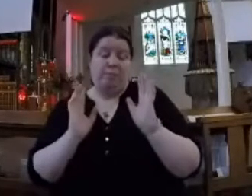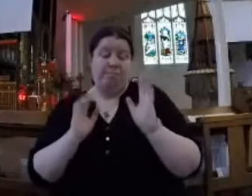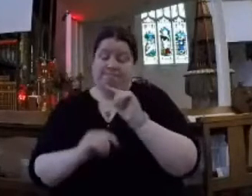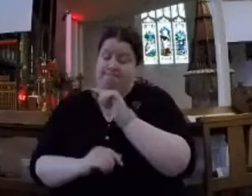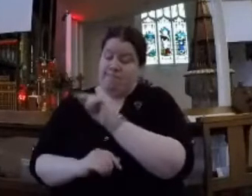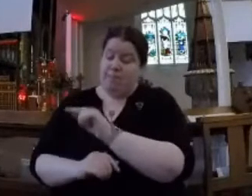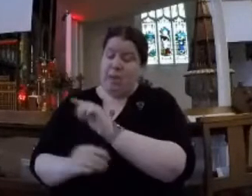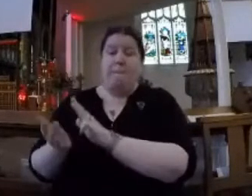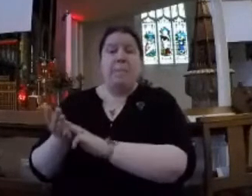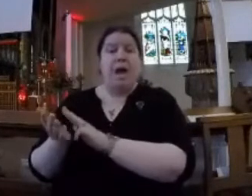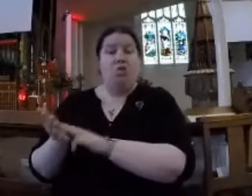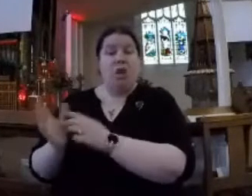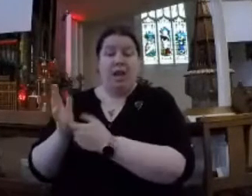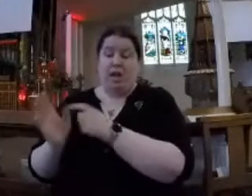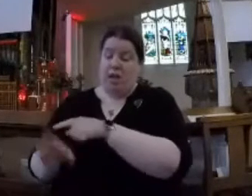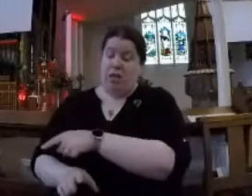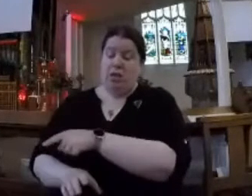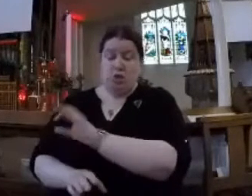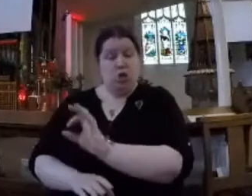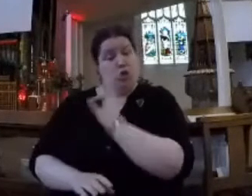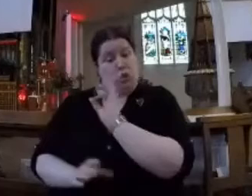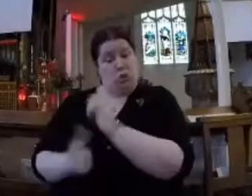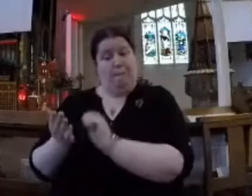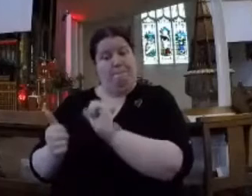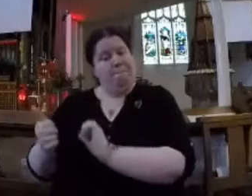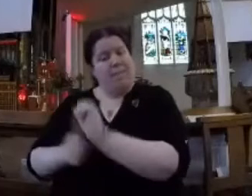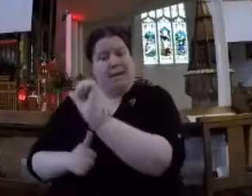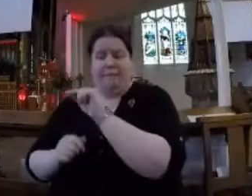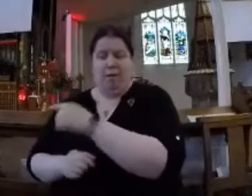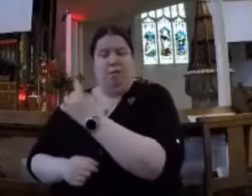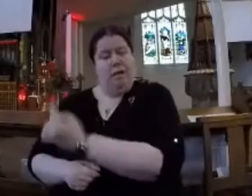has chosen what is better, and it will not be taken from her."